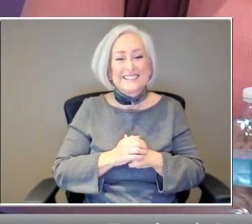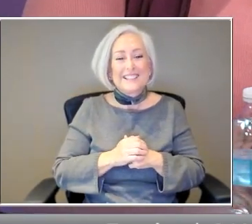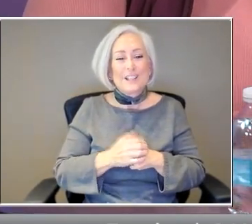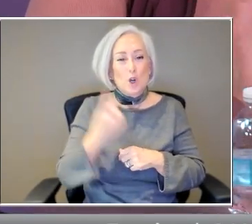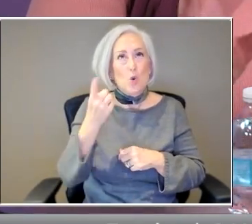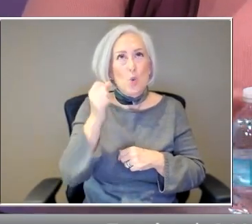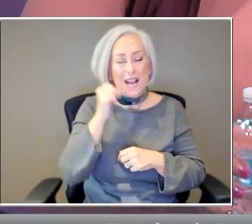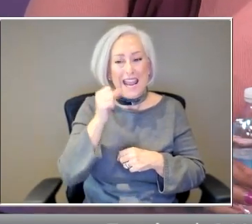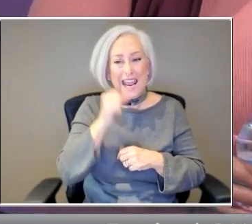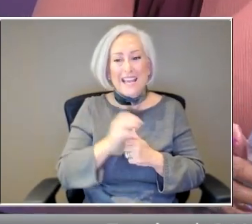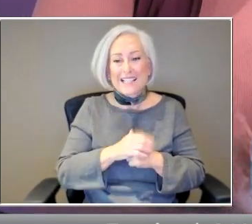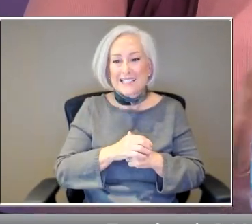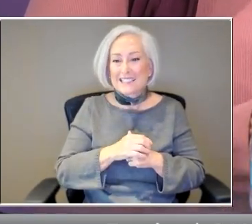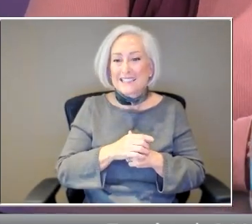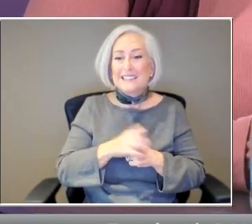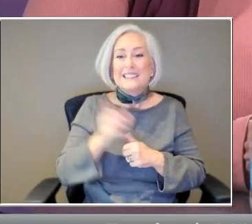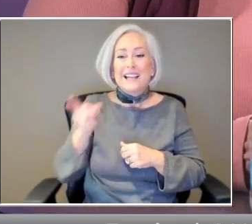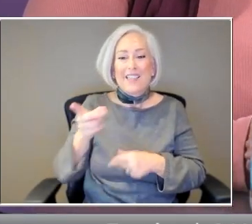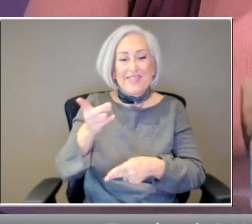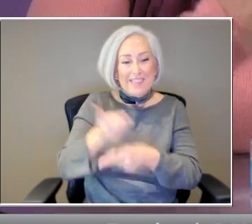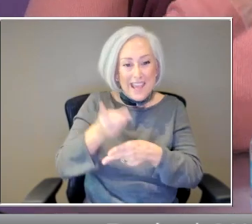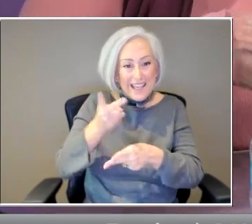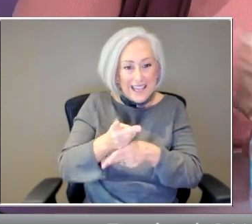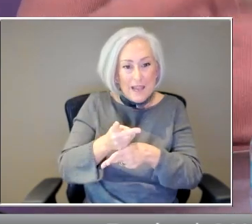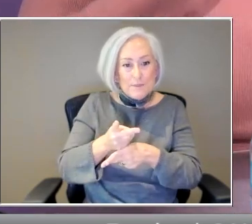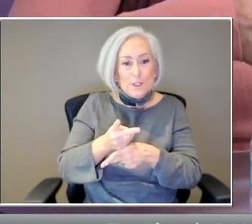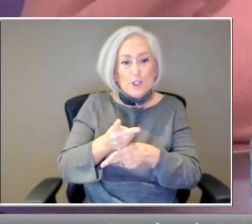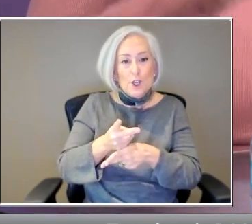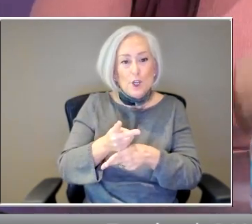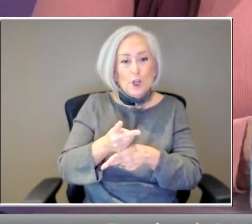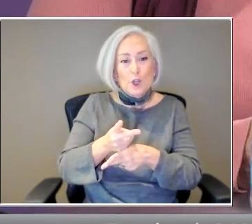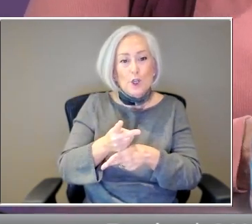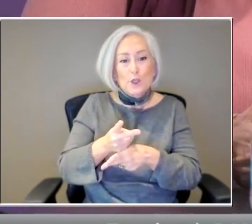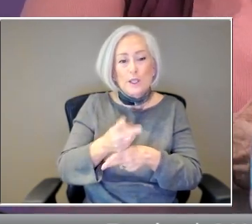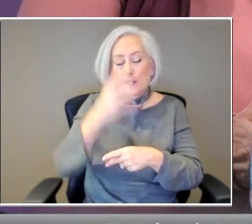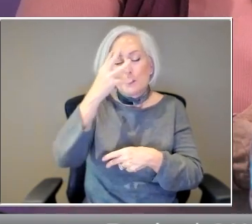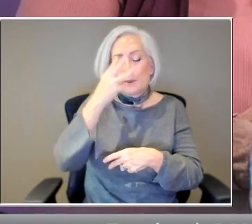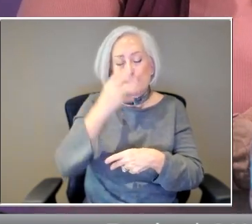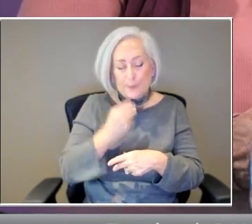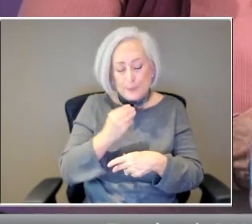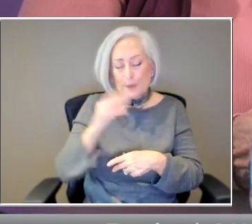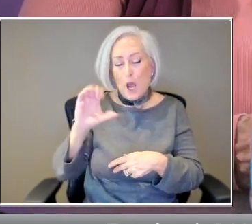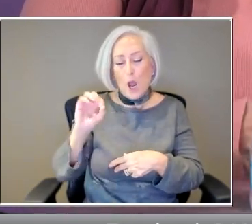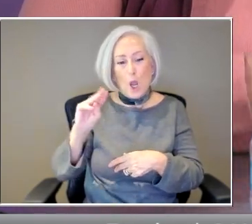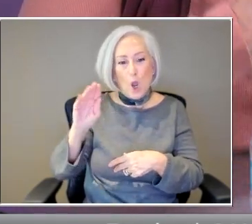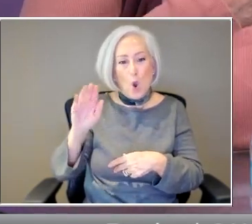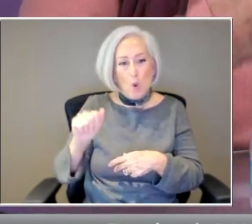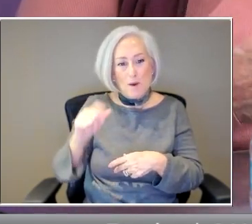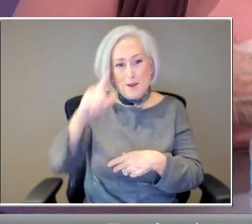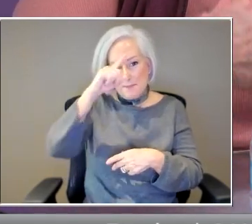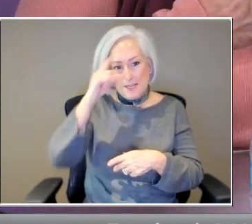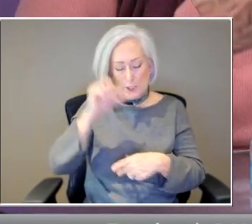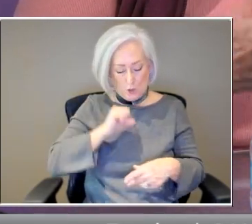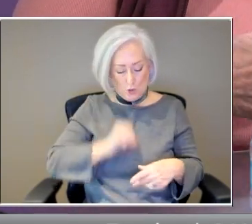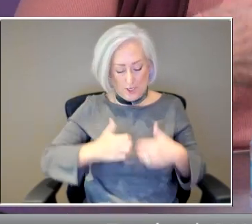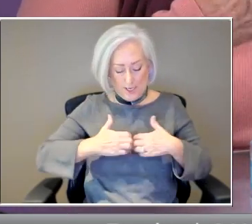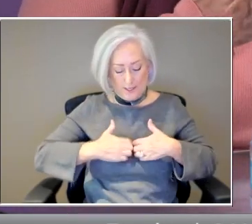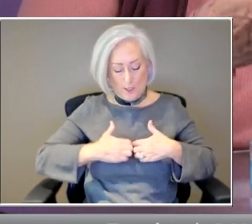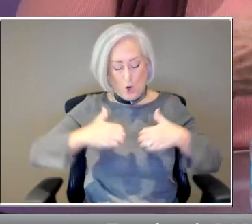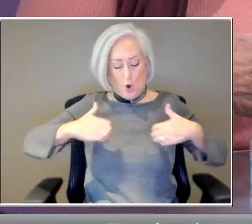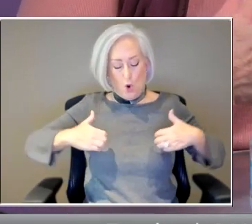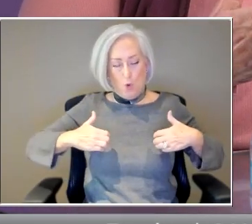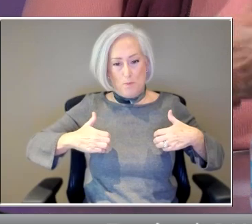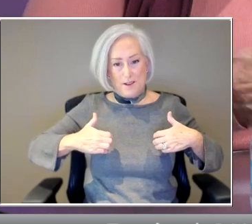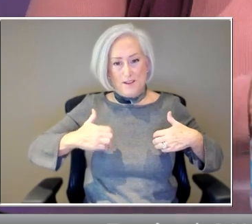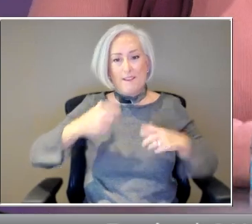they kept her in a coma because her chest was open for like 2 weeks to make sure there was no